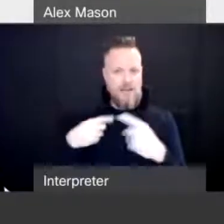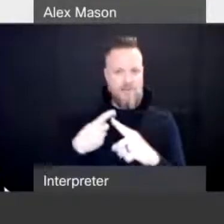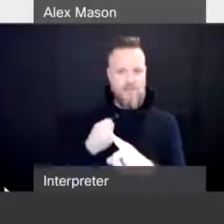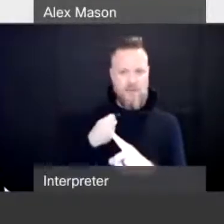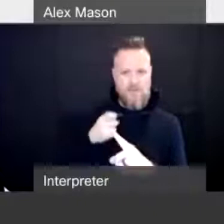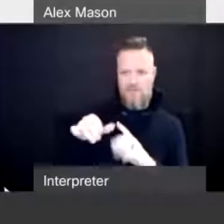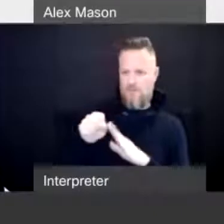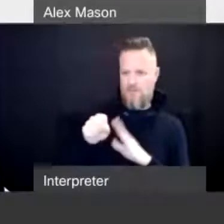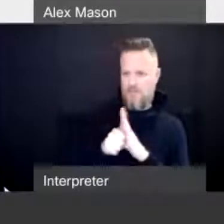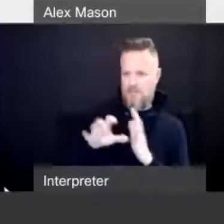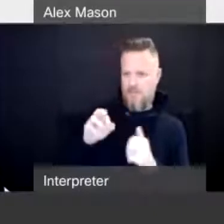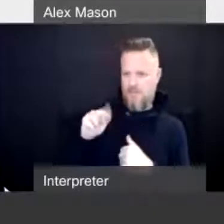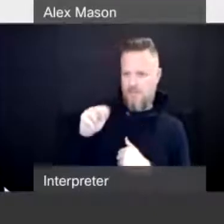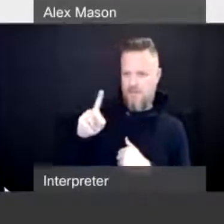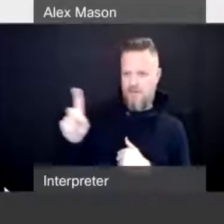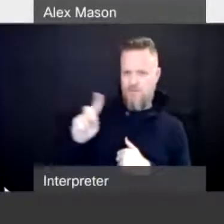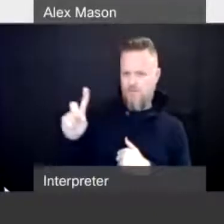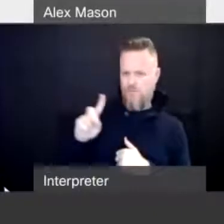fund?